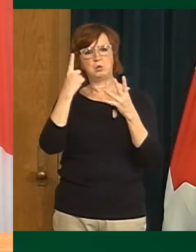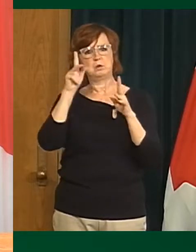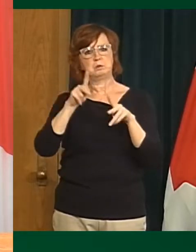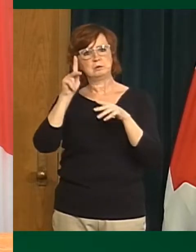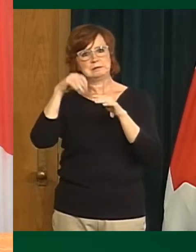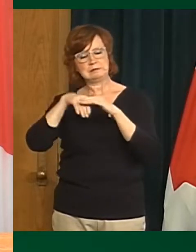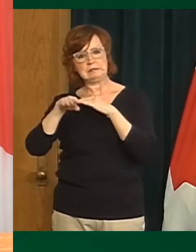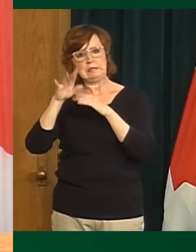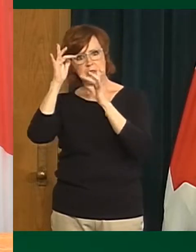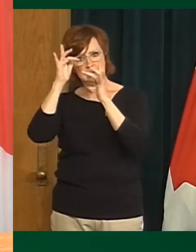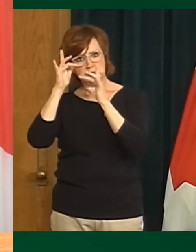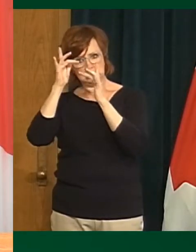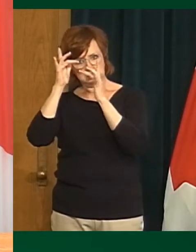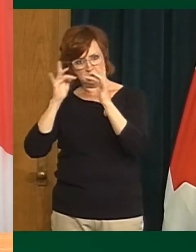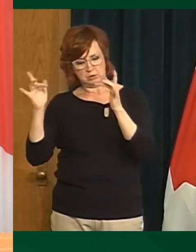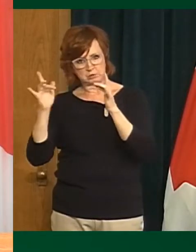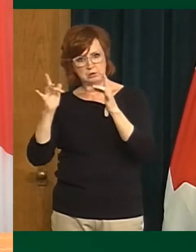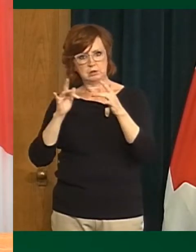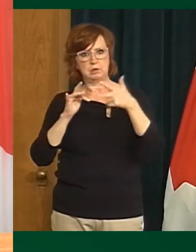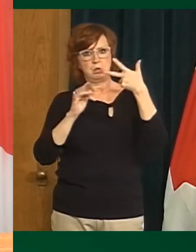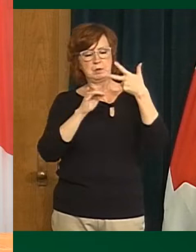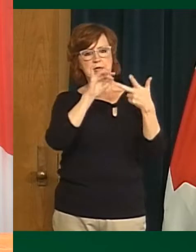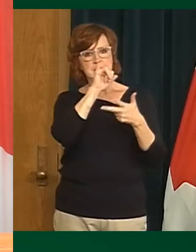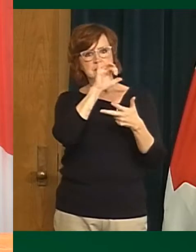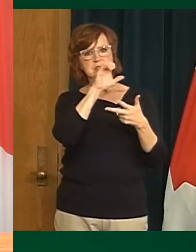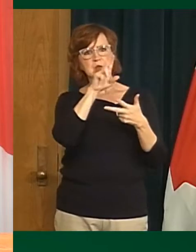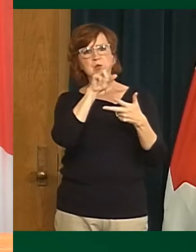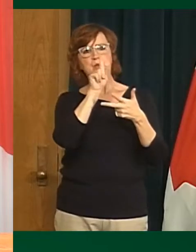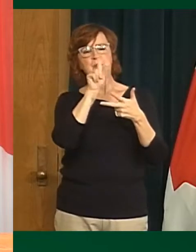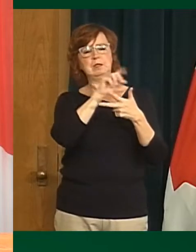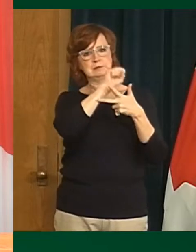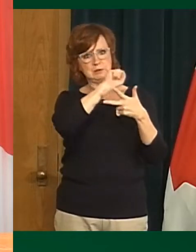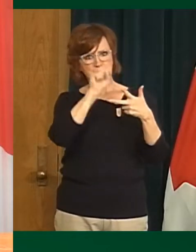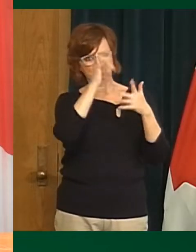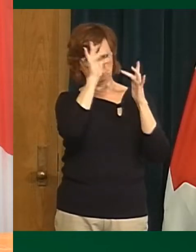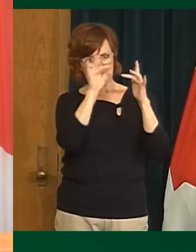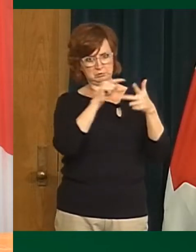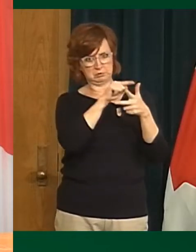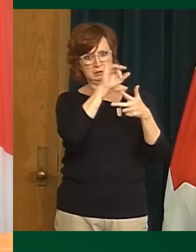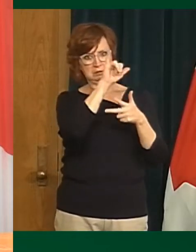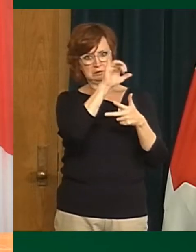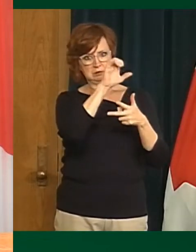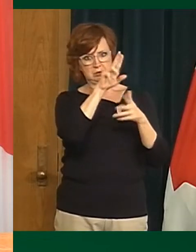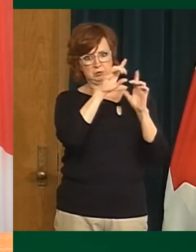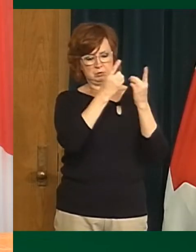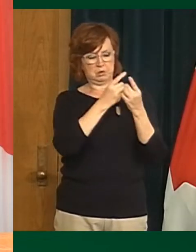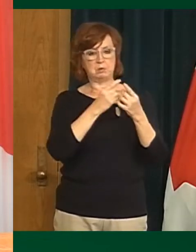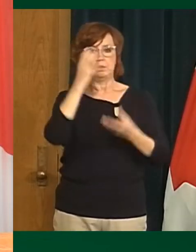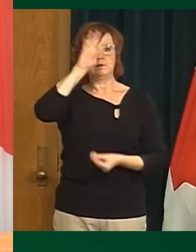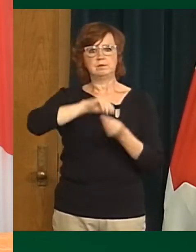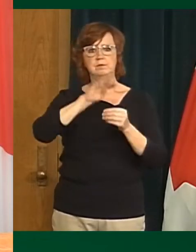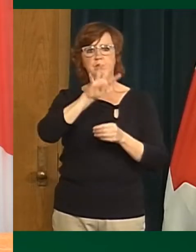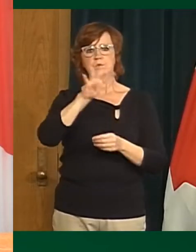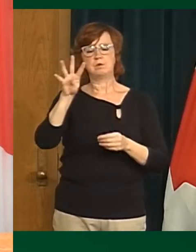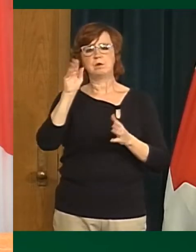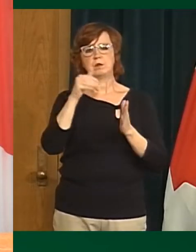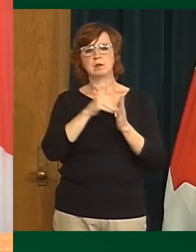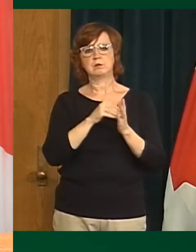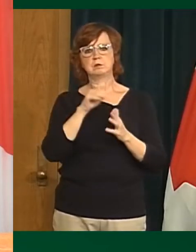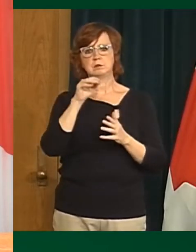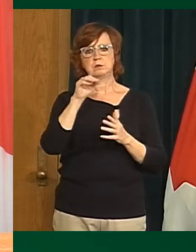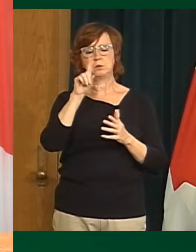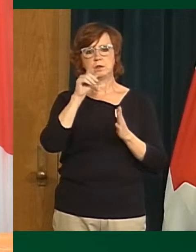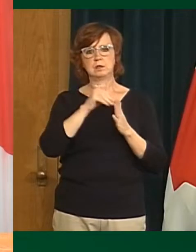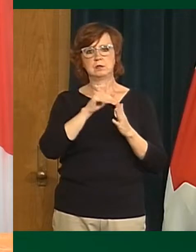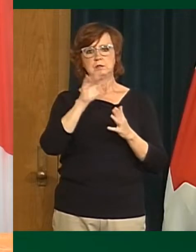in Regina, and 3 are in intensive care, all in Saskatoon. And to date, 44,118 COVID-19 tests